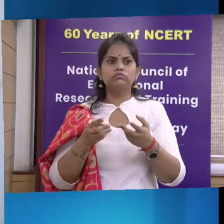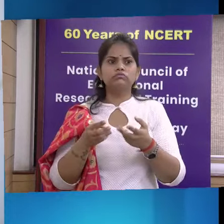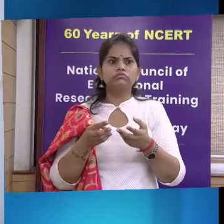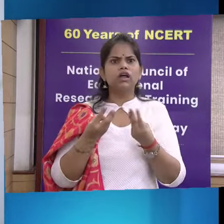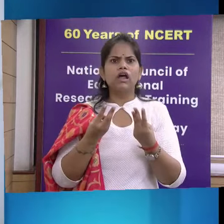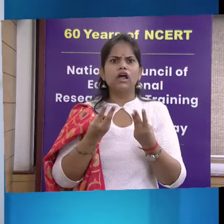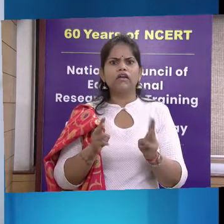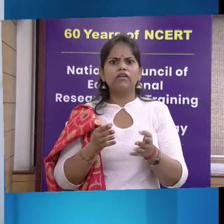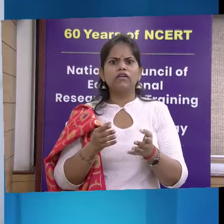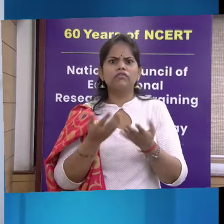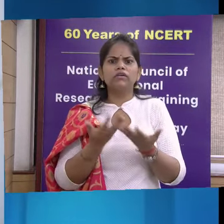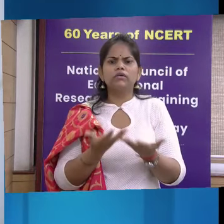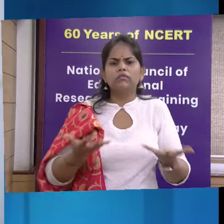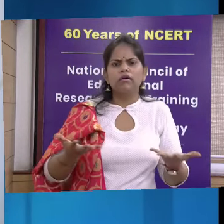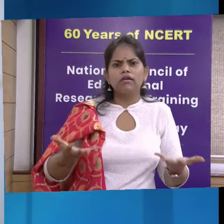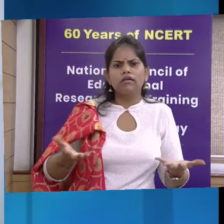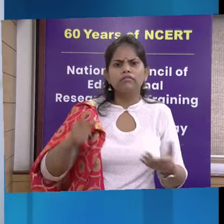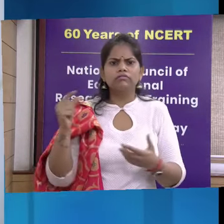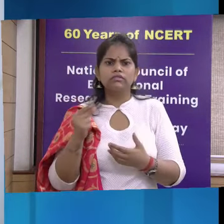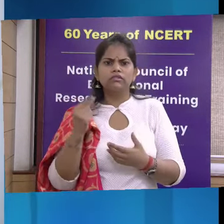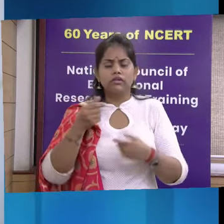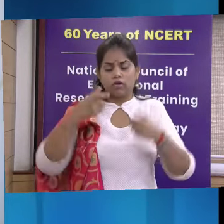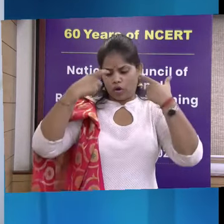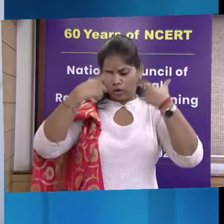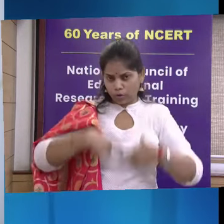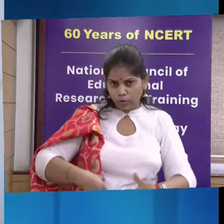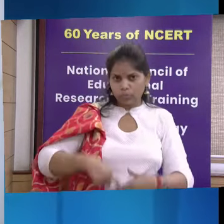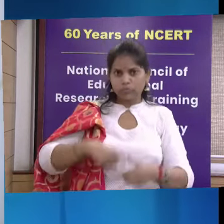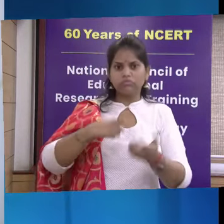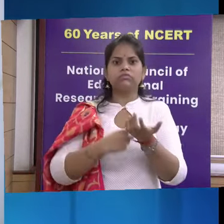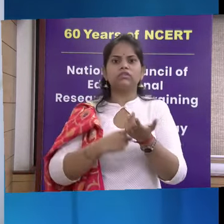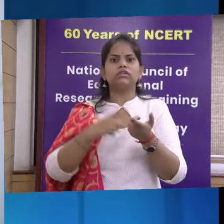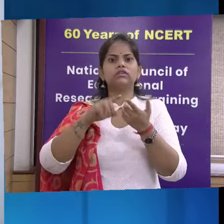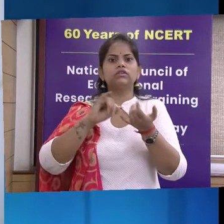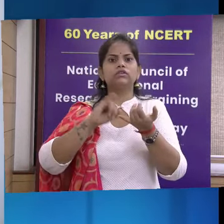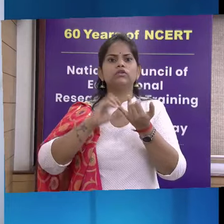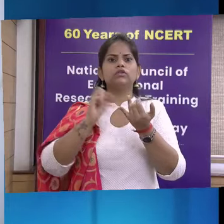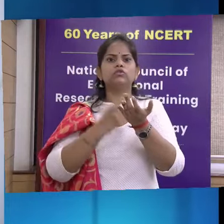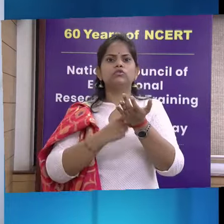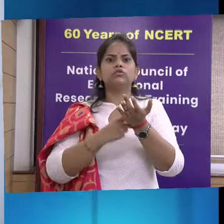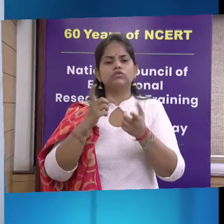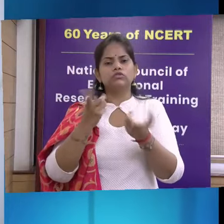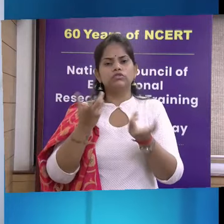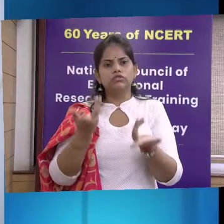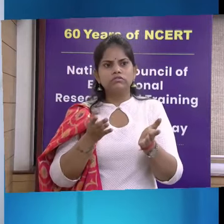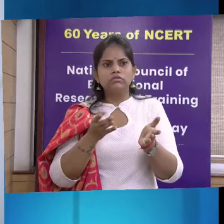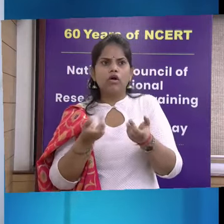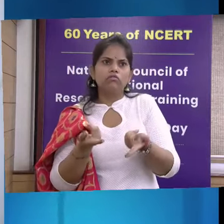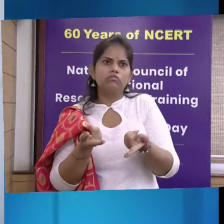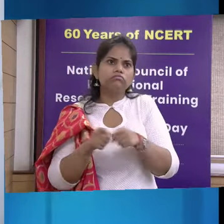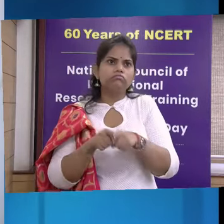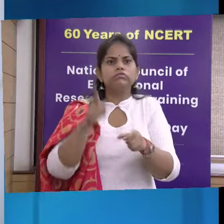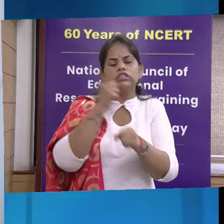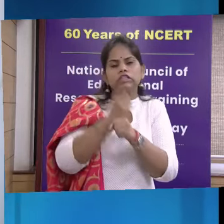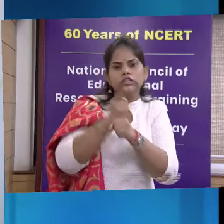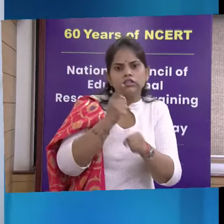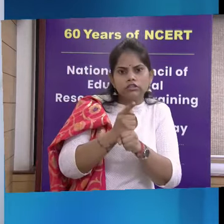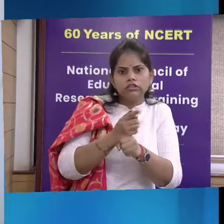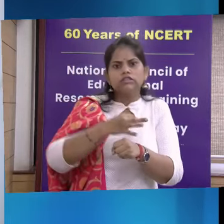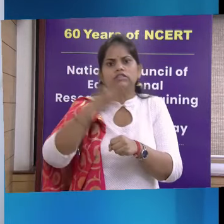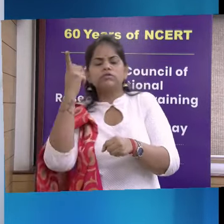as human resources, that is, teachers and teacher educators. In this